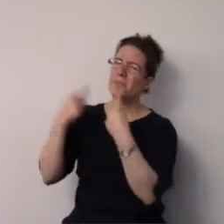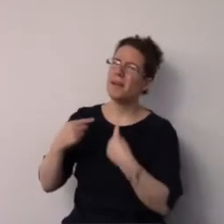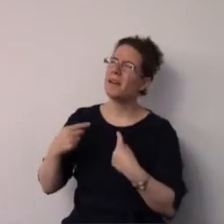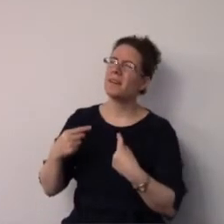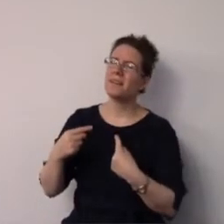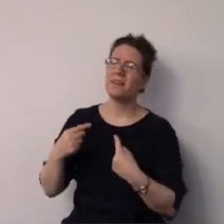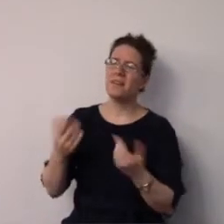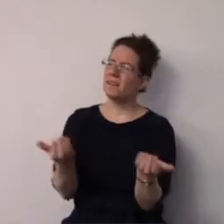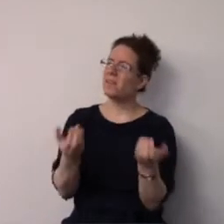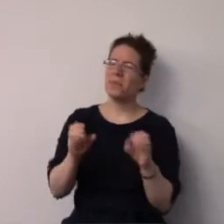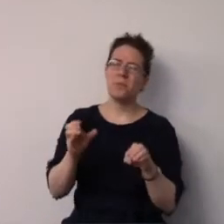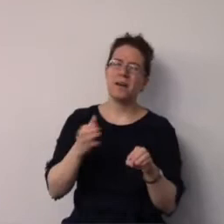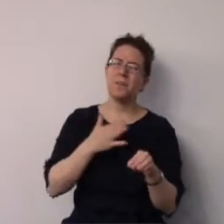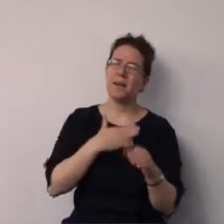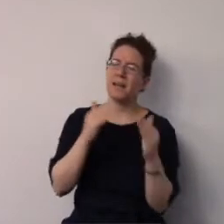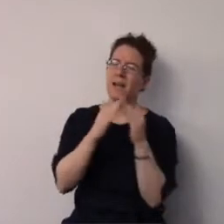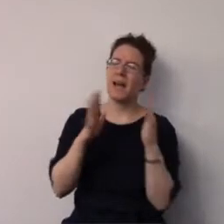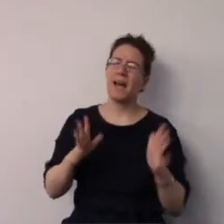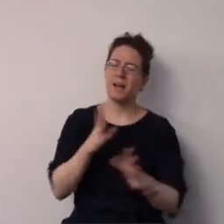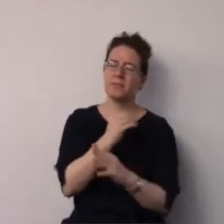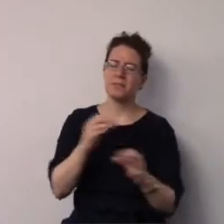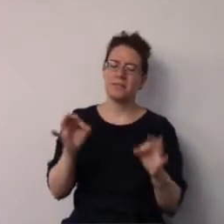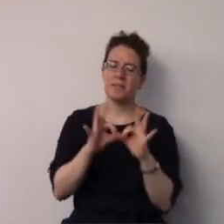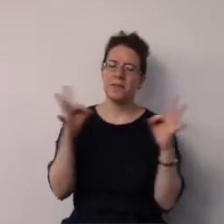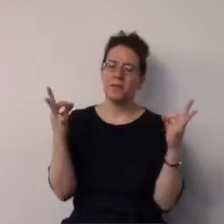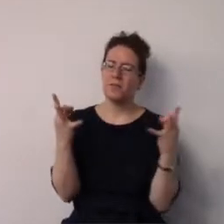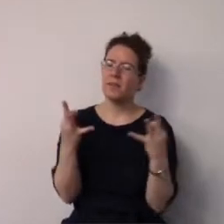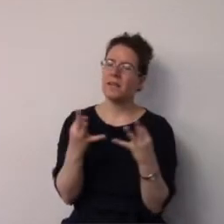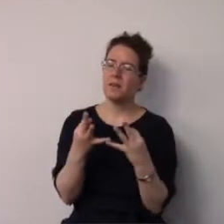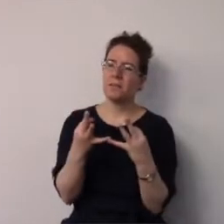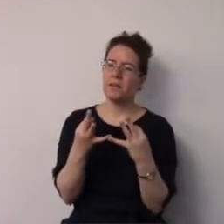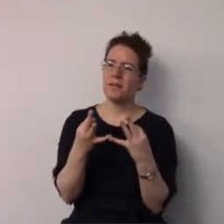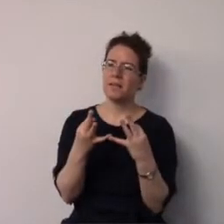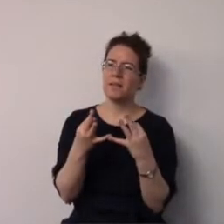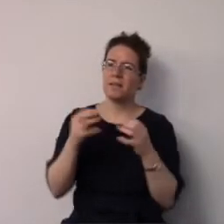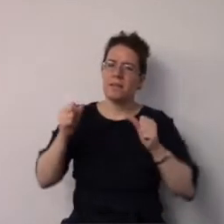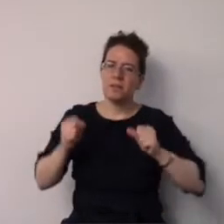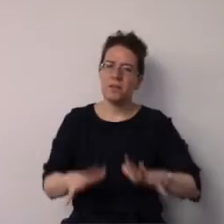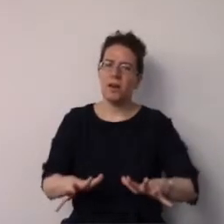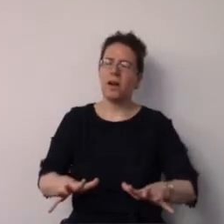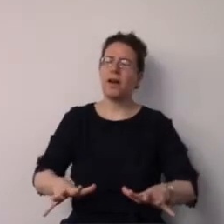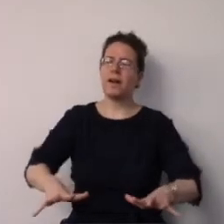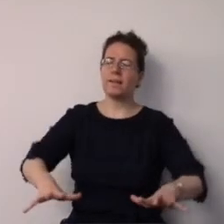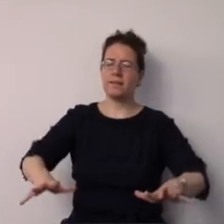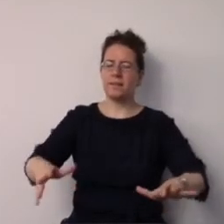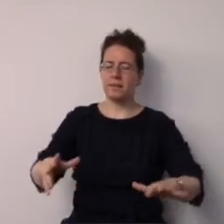Take some time to talk to Jesus. Take some time to listen to